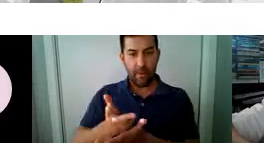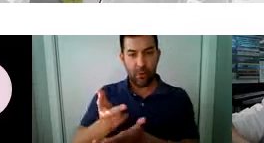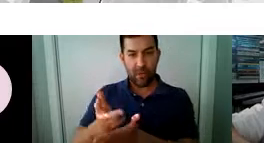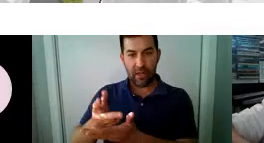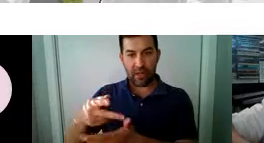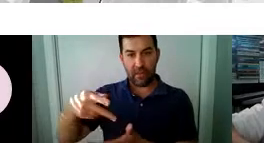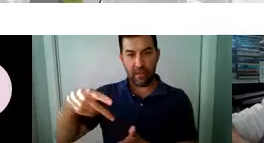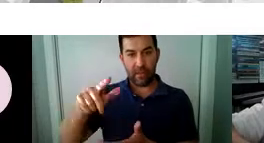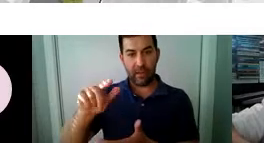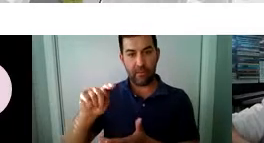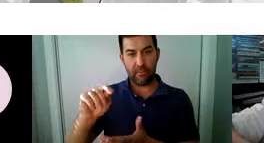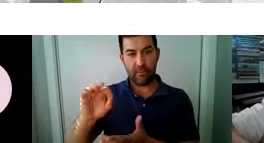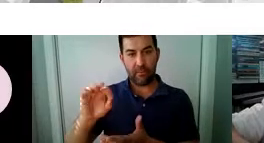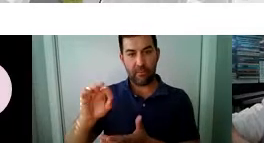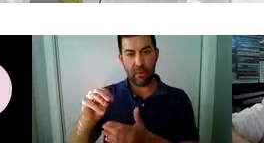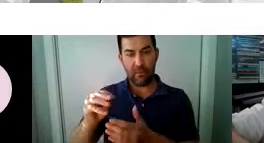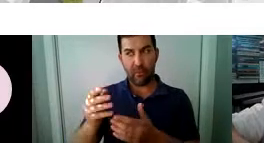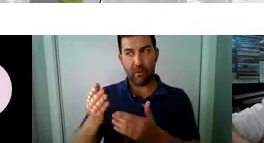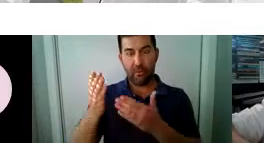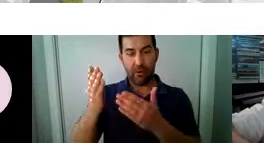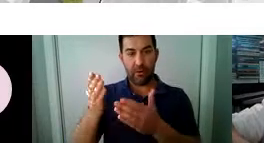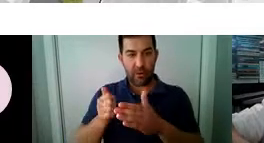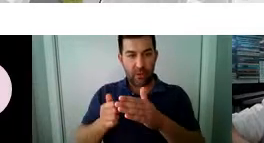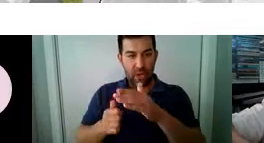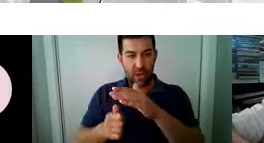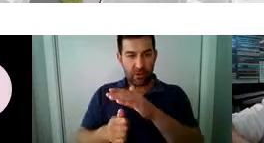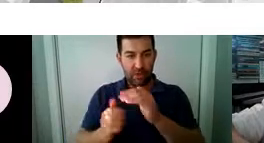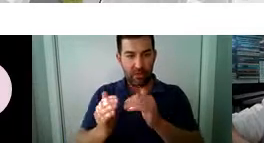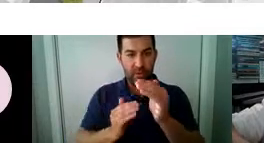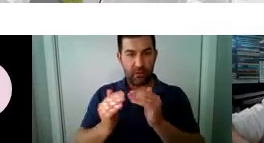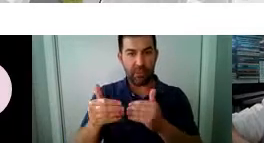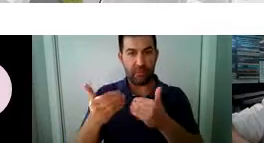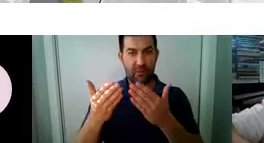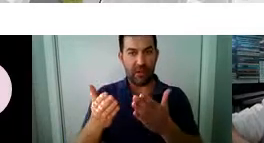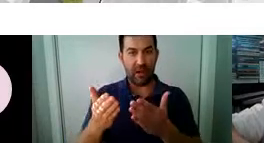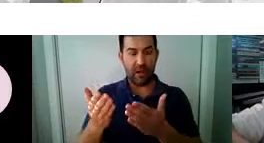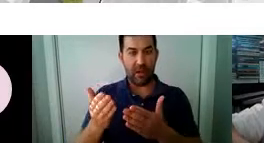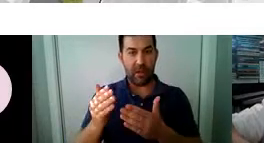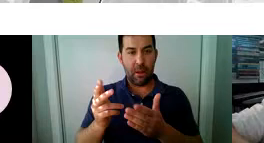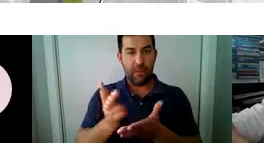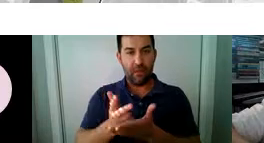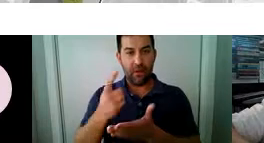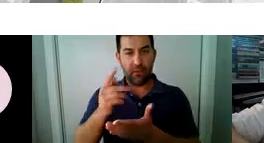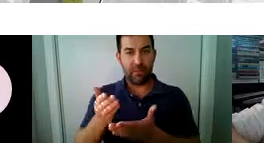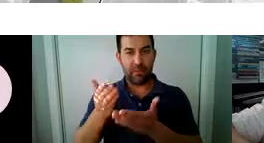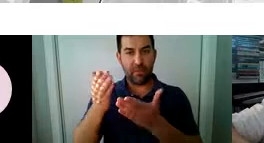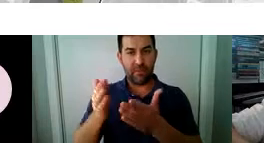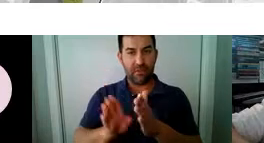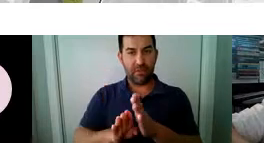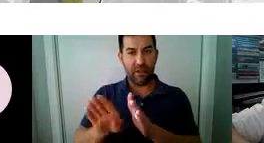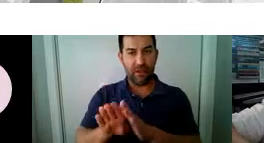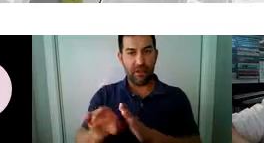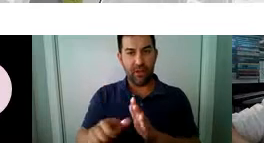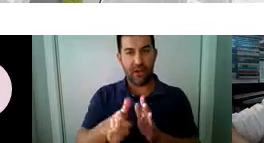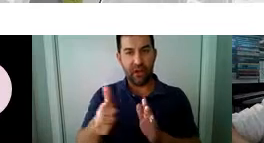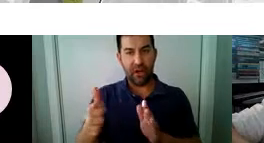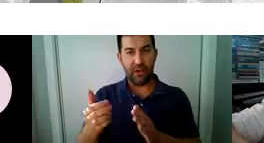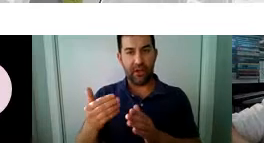is proposed to be tucked underneath the buildings to provide parking for the proposed development and possibly other nearby